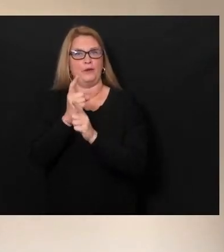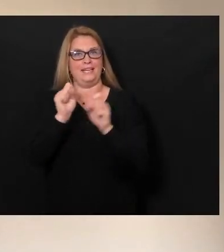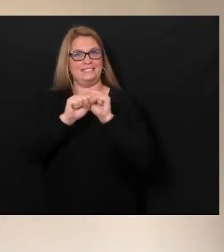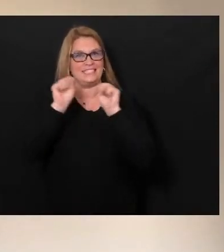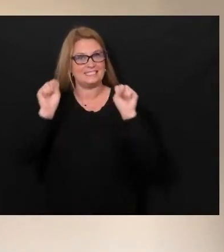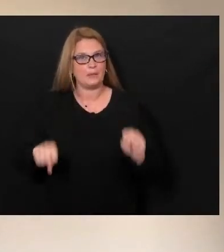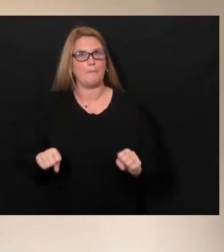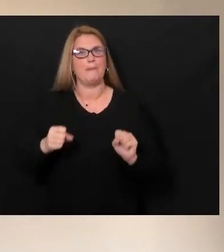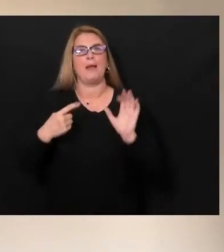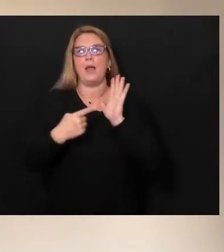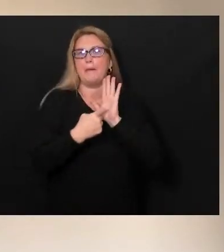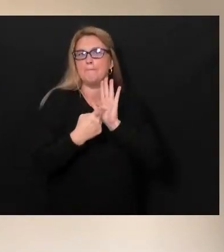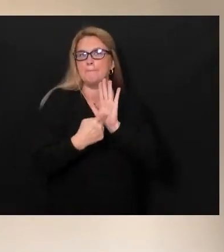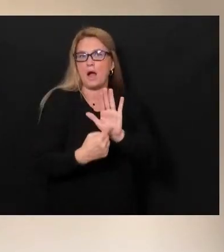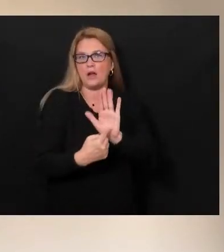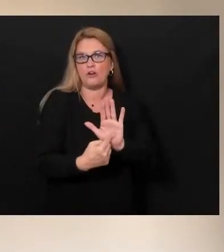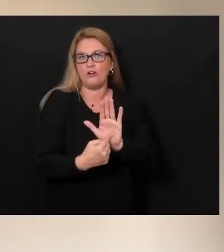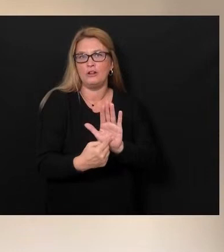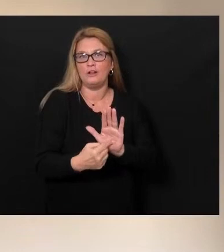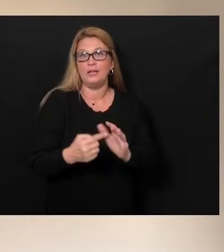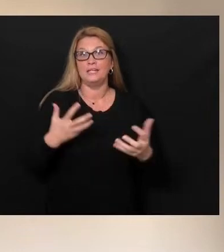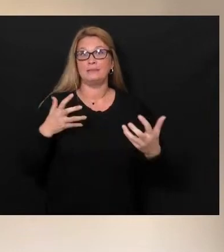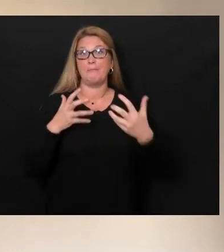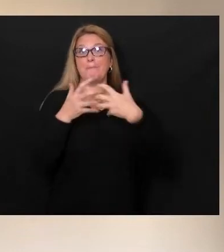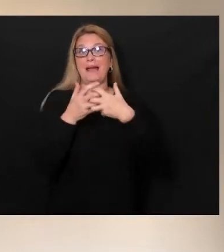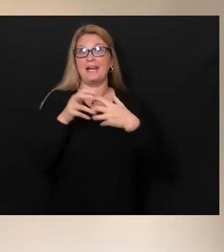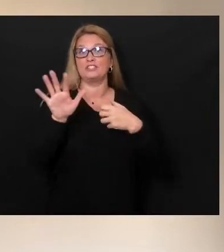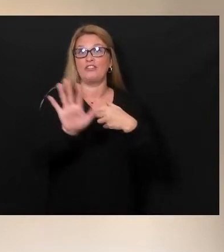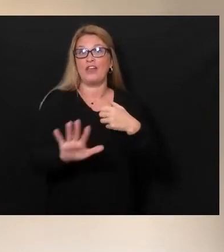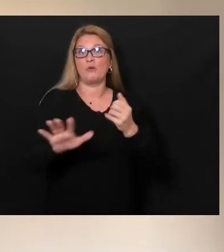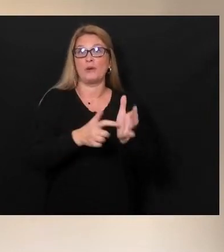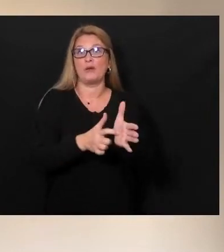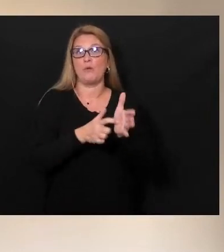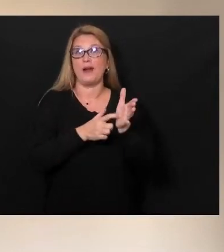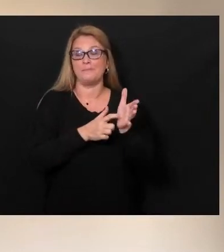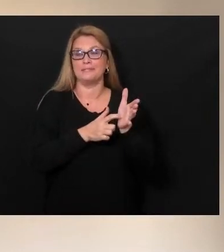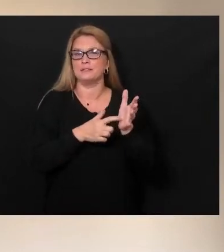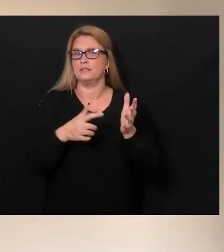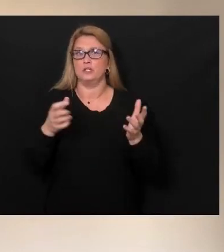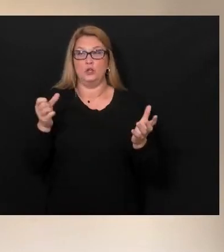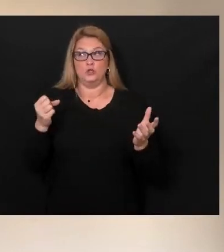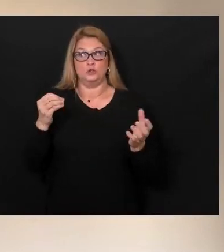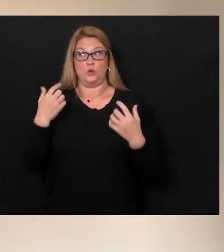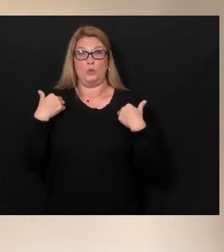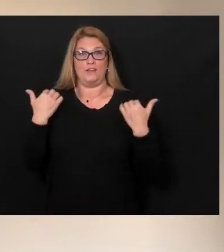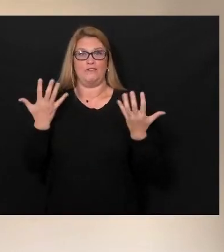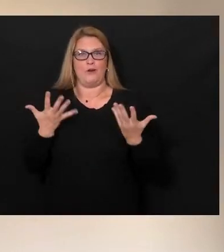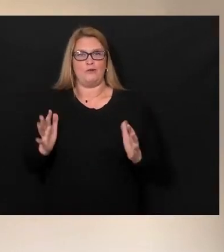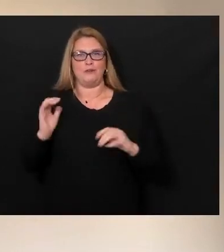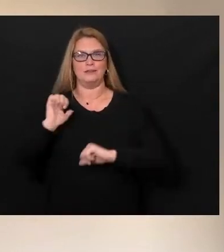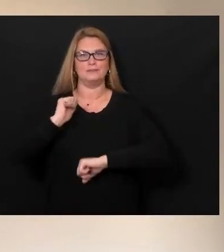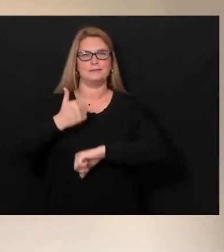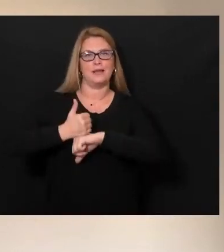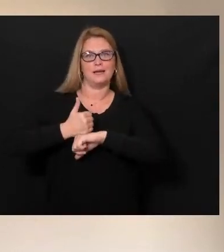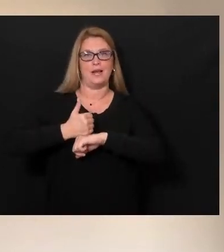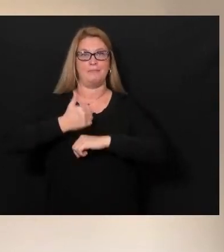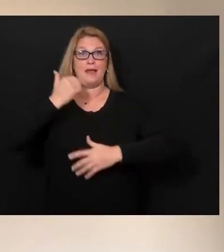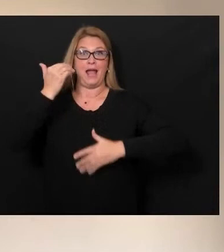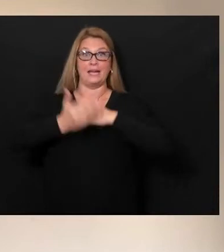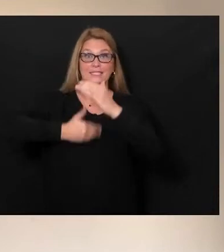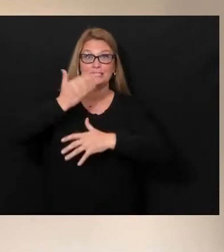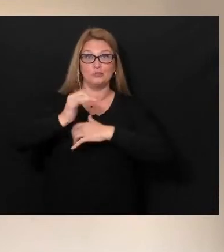those county requirements. And that's what the governor's continued to press us to build. And that's what we are continuing to build while